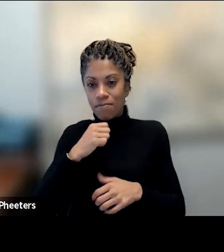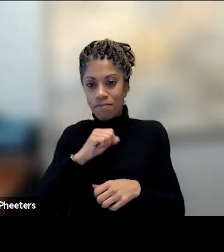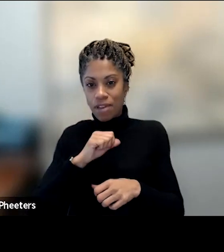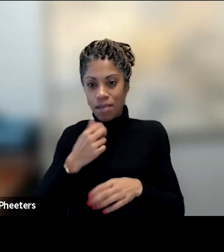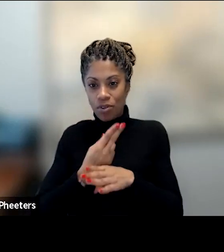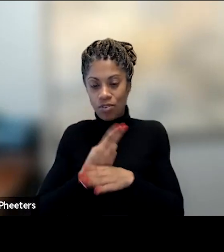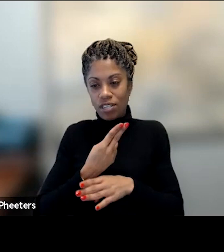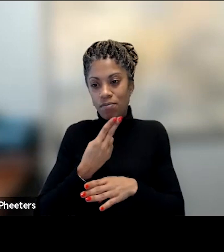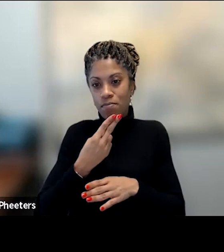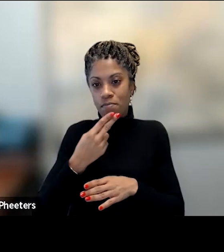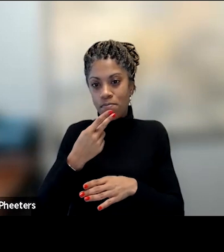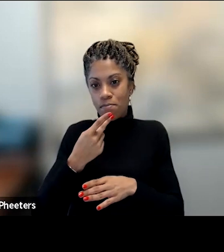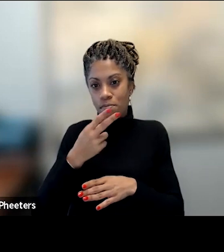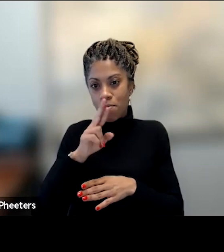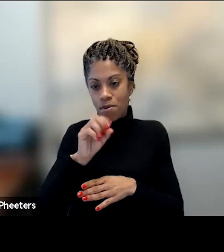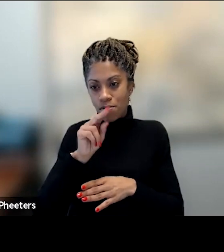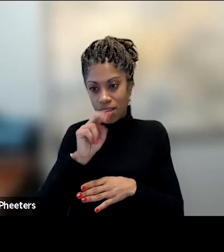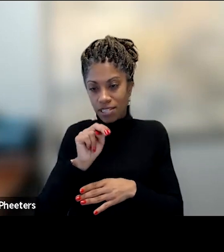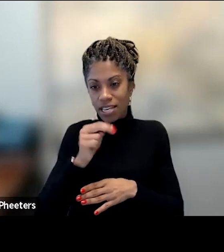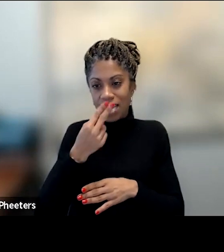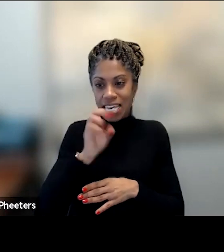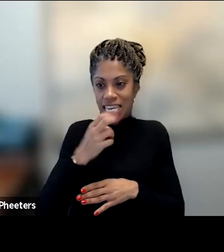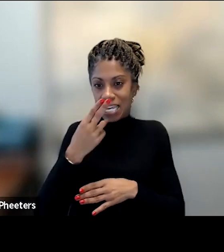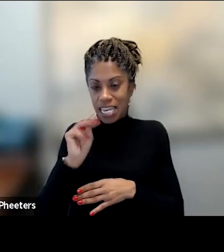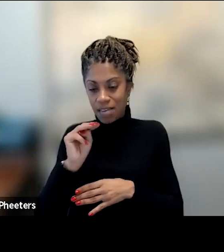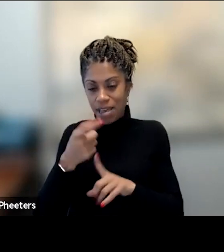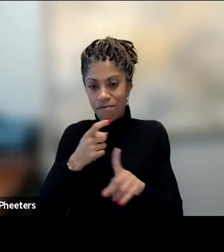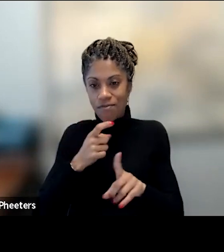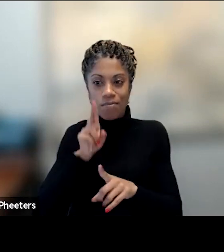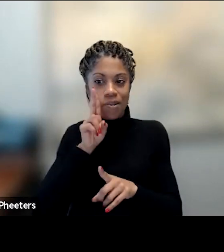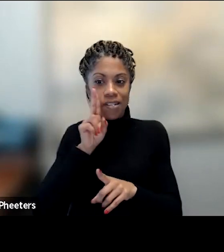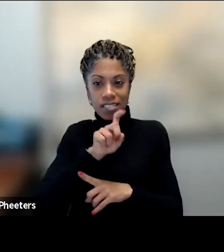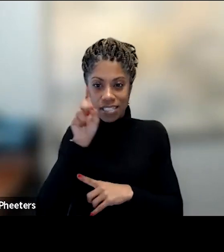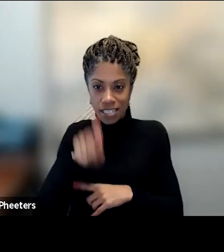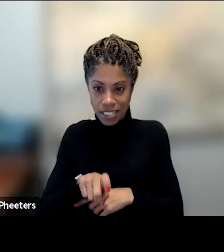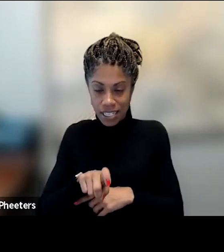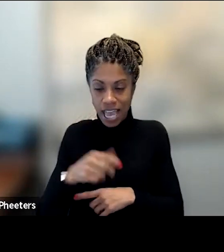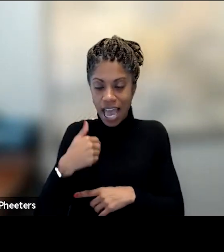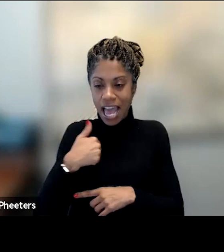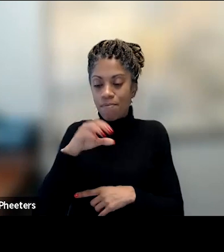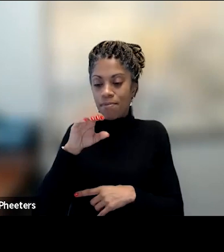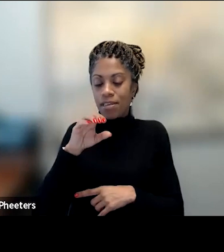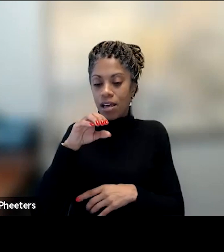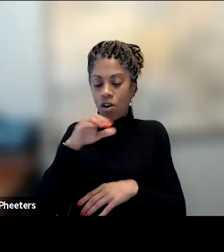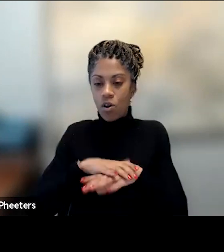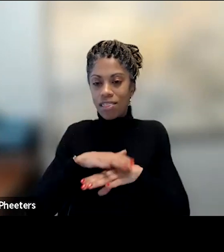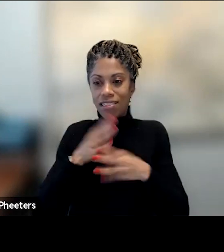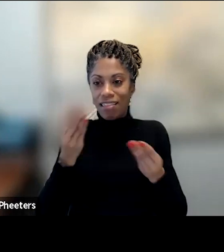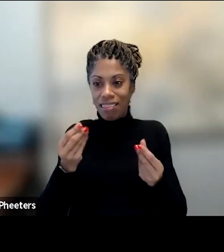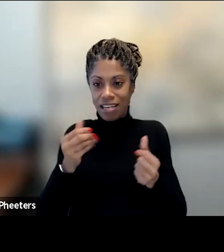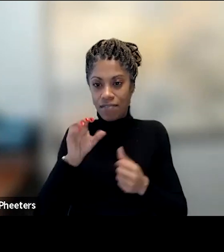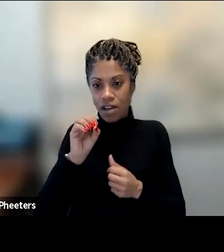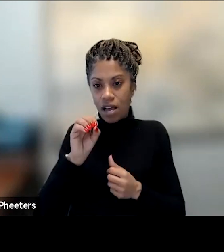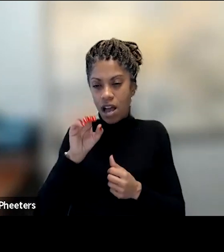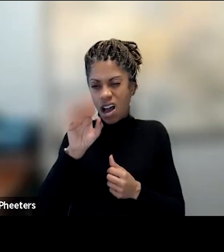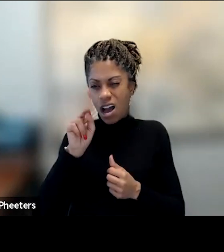he, him, and I'm coming to you today from Houston, Texas, which is indigenous land of the Acknowledgements tribe that was in Galveston Bay in the Trinity